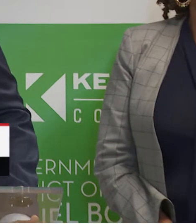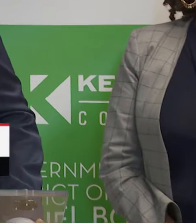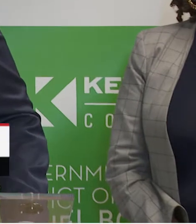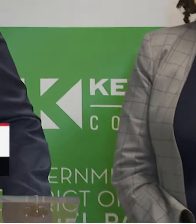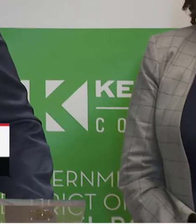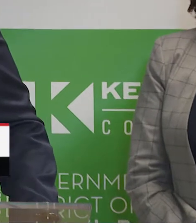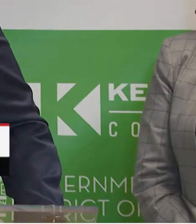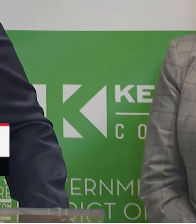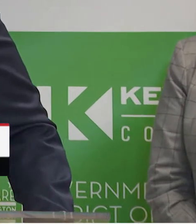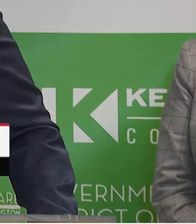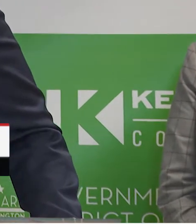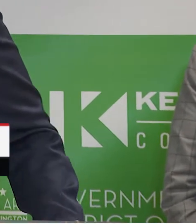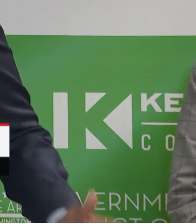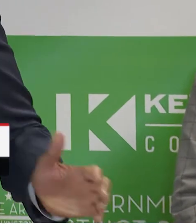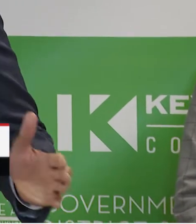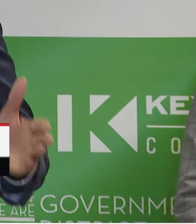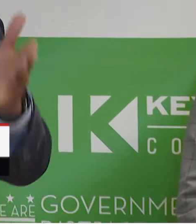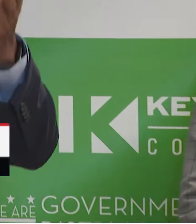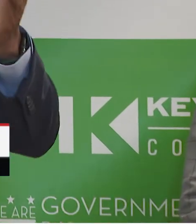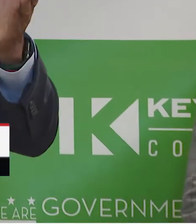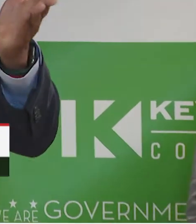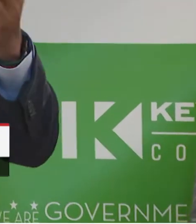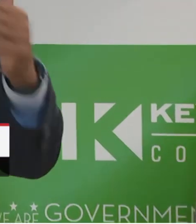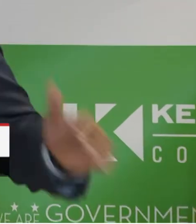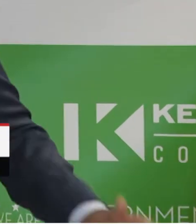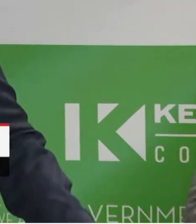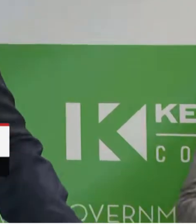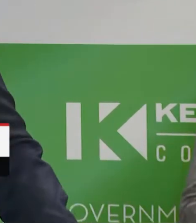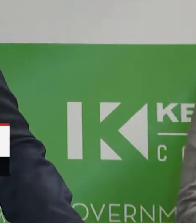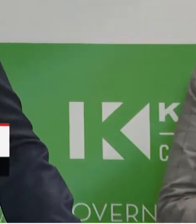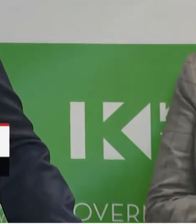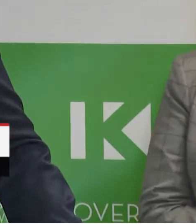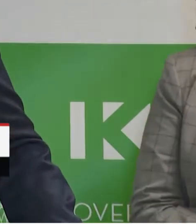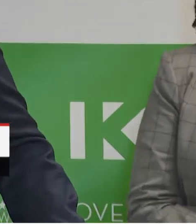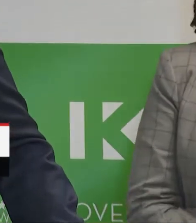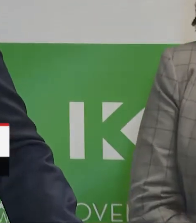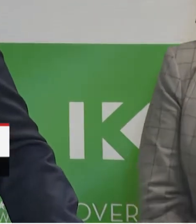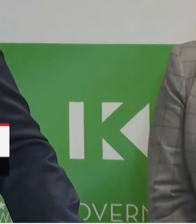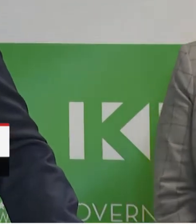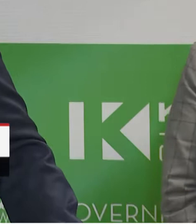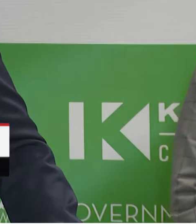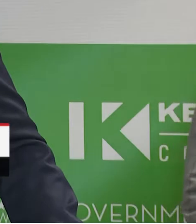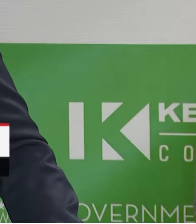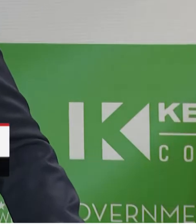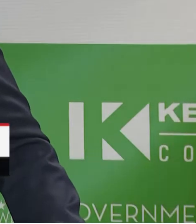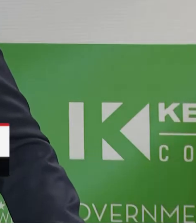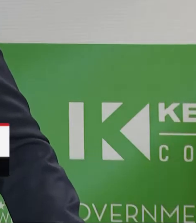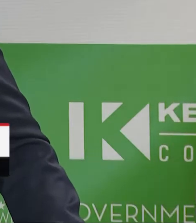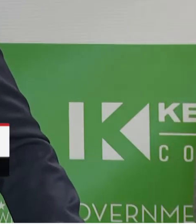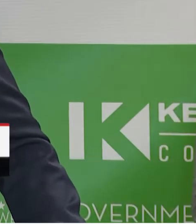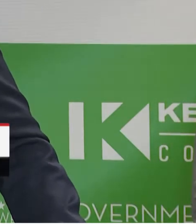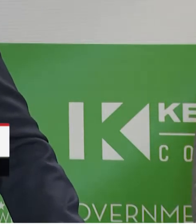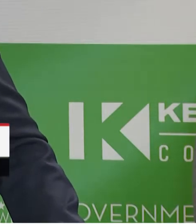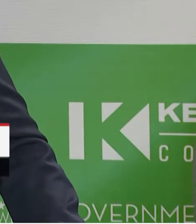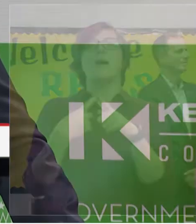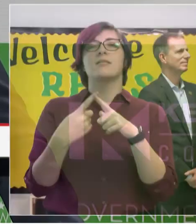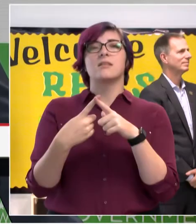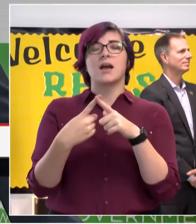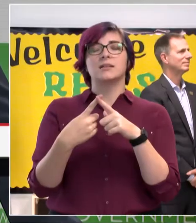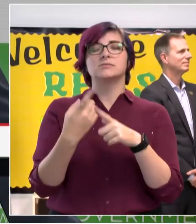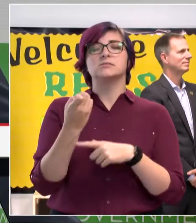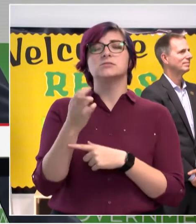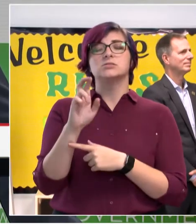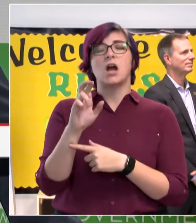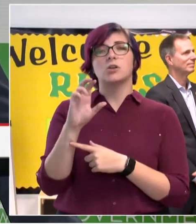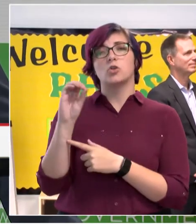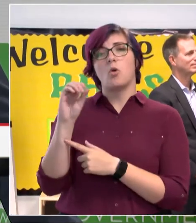of our operational team here. Thank you, Andrea Swayatoka, for your leadership as well. And then Dr. Cheryl Olson leads